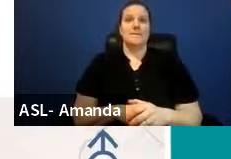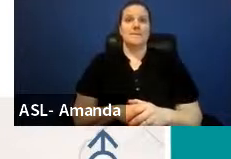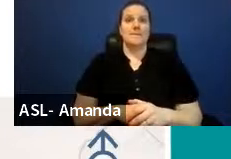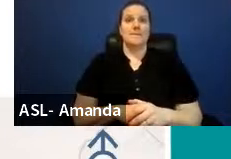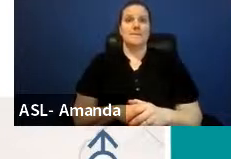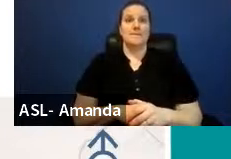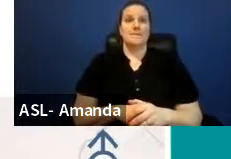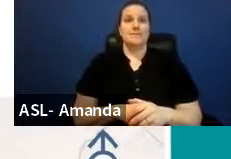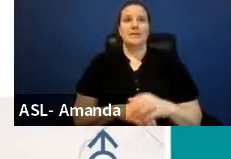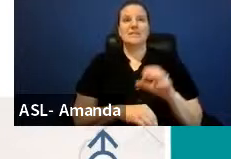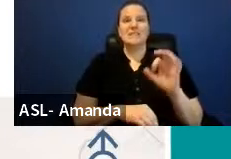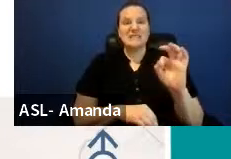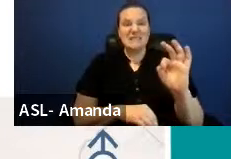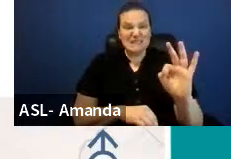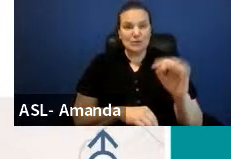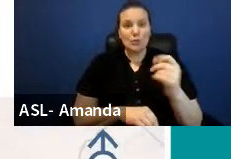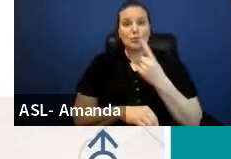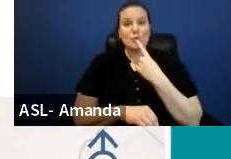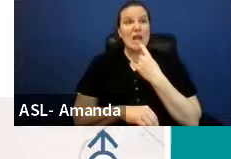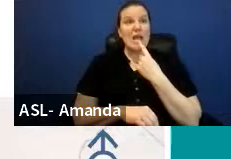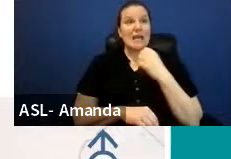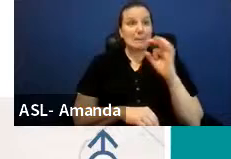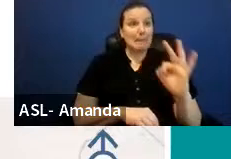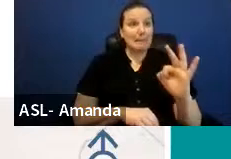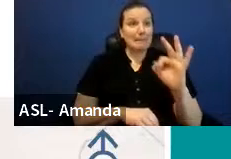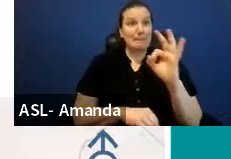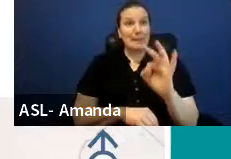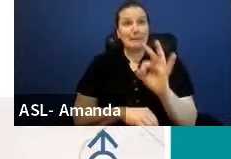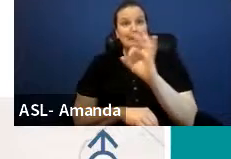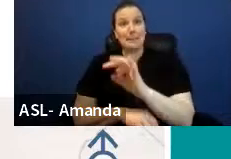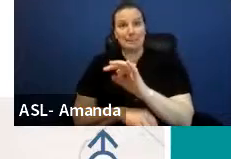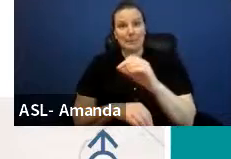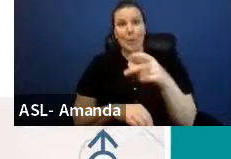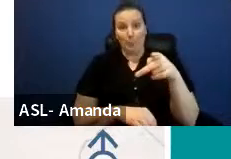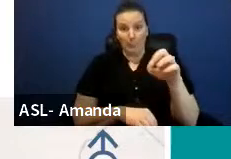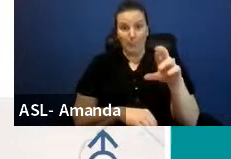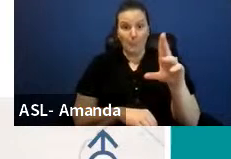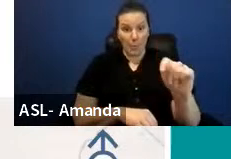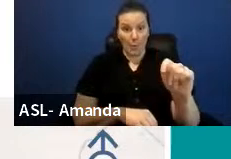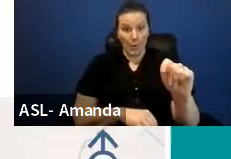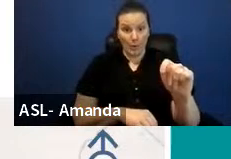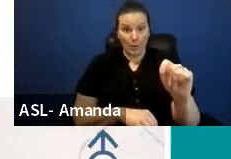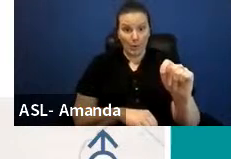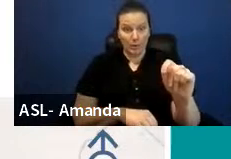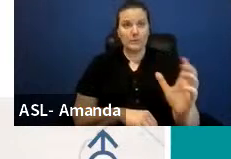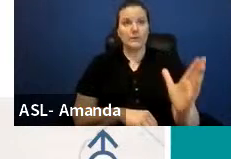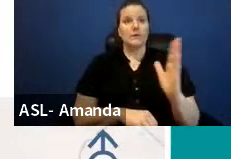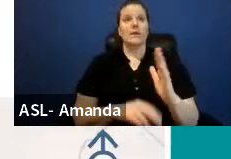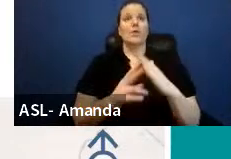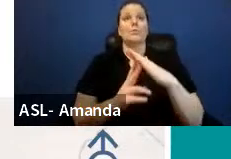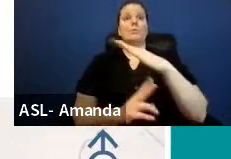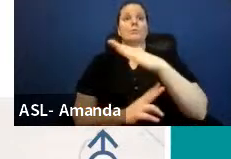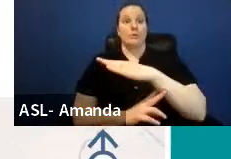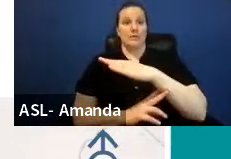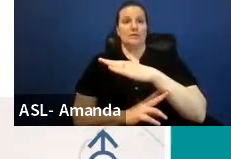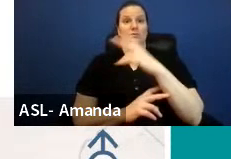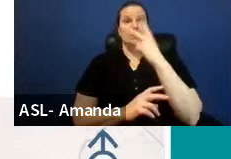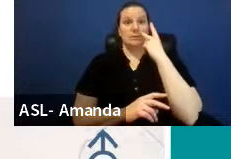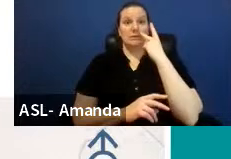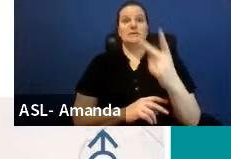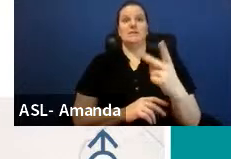let's see, the dots. Yeah, the dots are the ports. You'll see the access to the ports there. And then you'll see our bridge site at